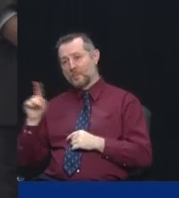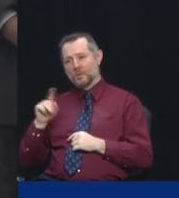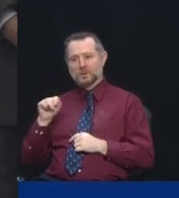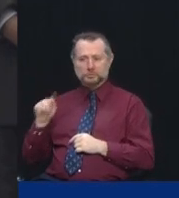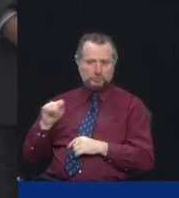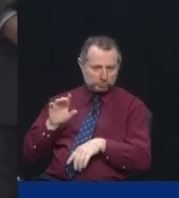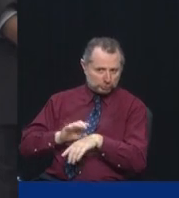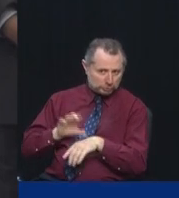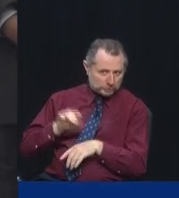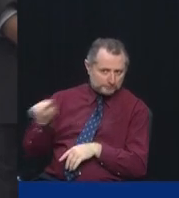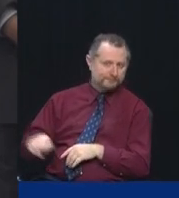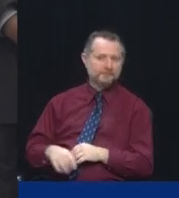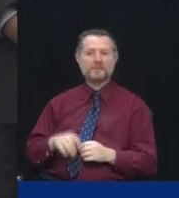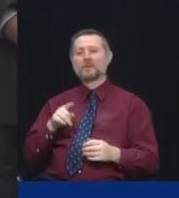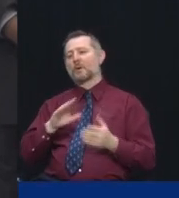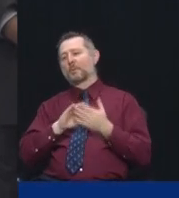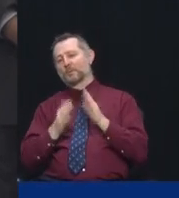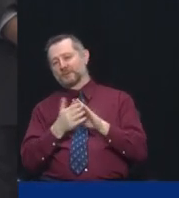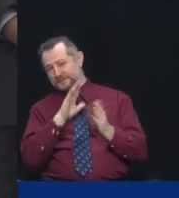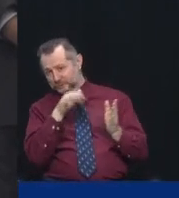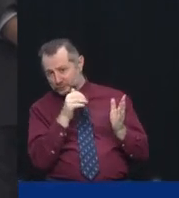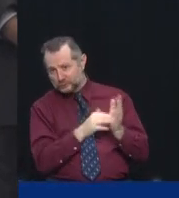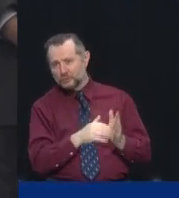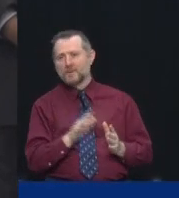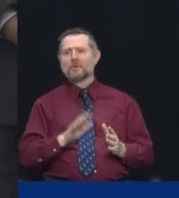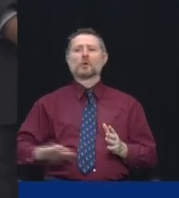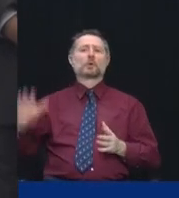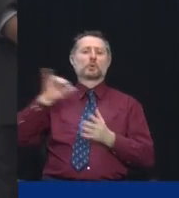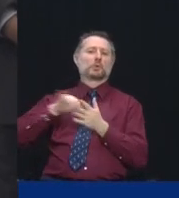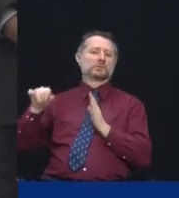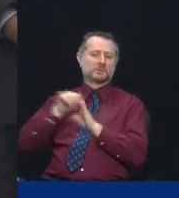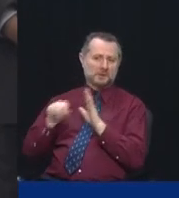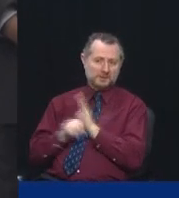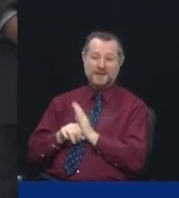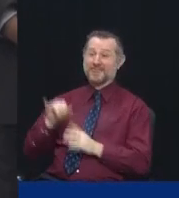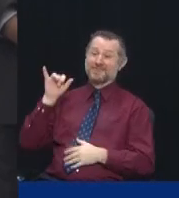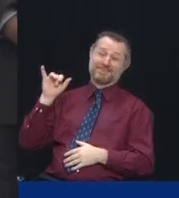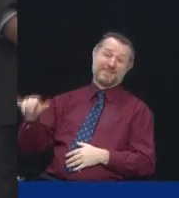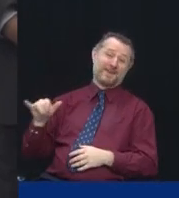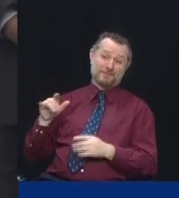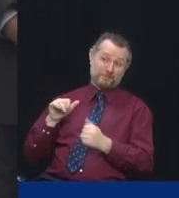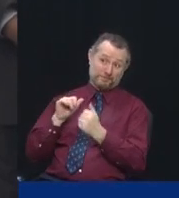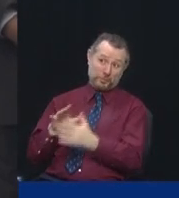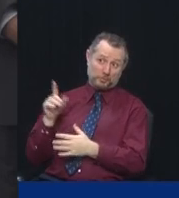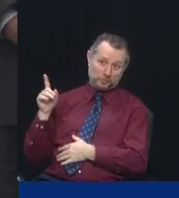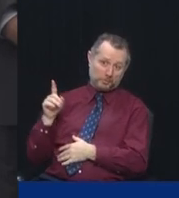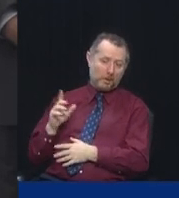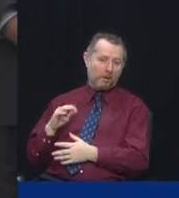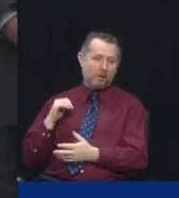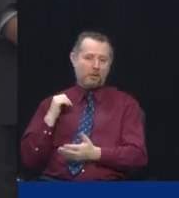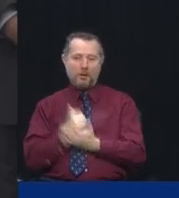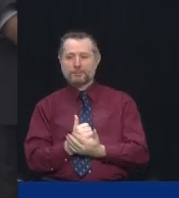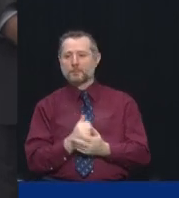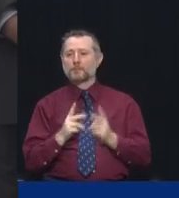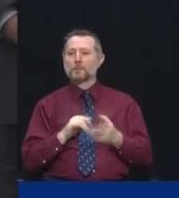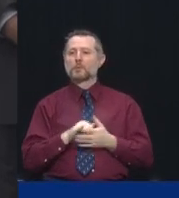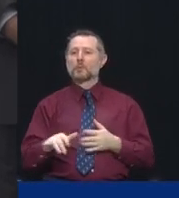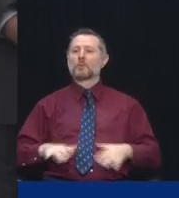community centers all over the state had made it possible for New Yorkers, including